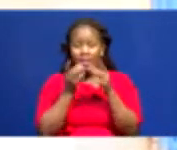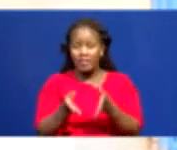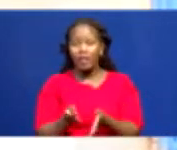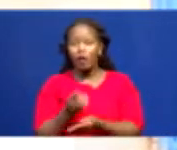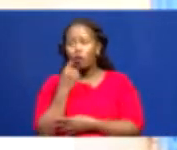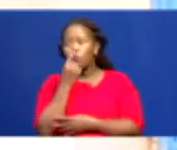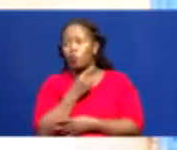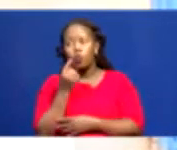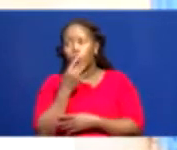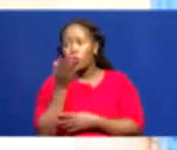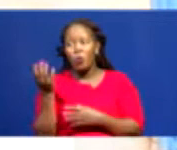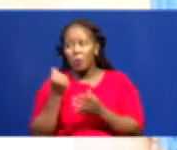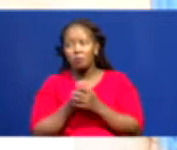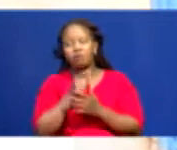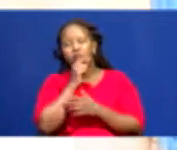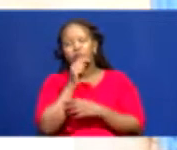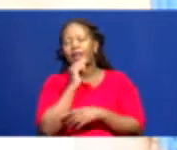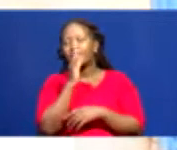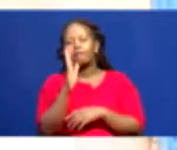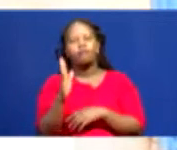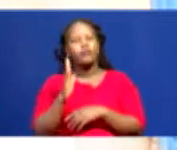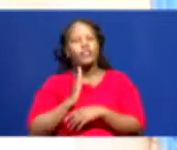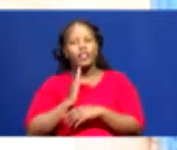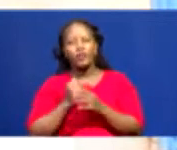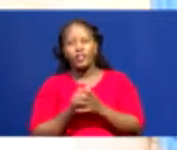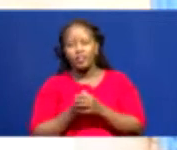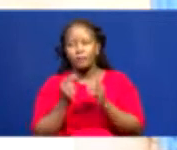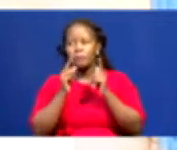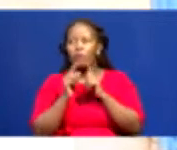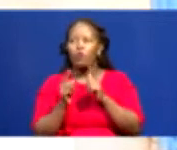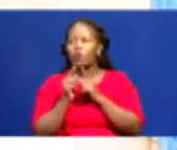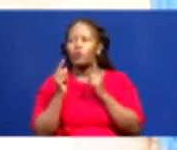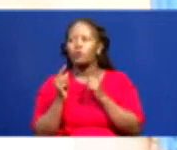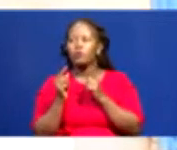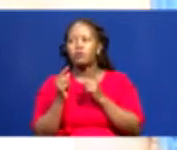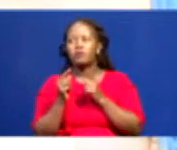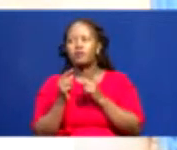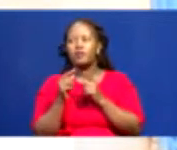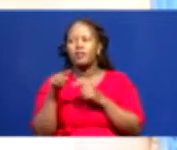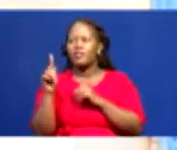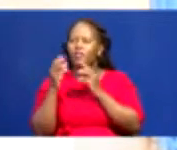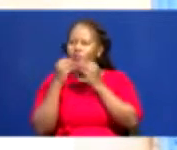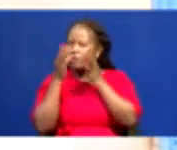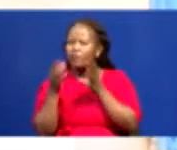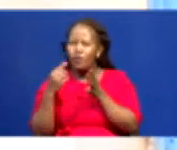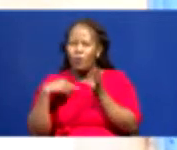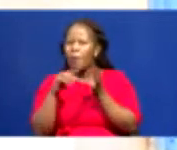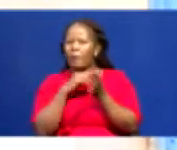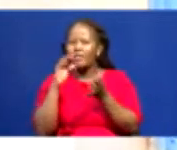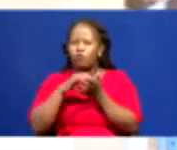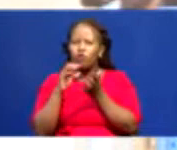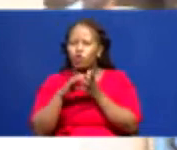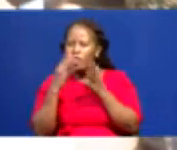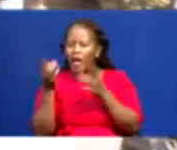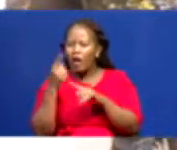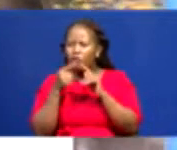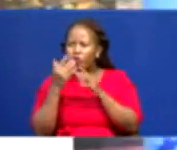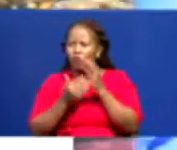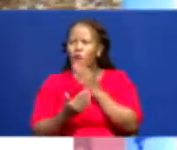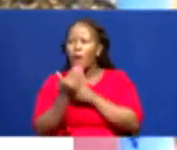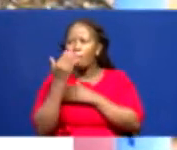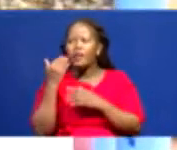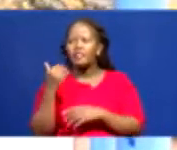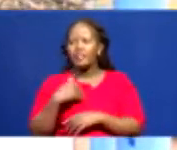man manning this institution. And just to tell us how it has been since morning is